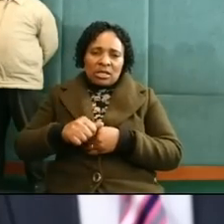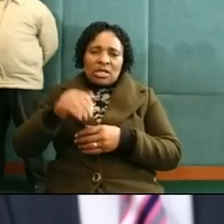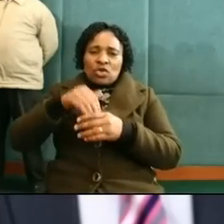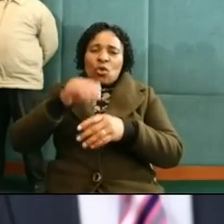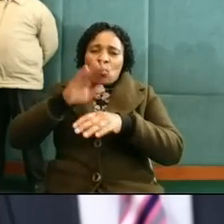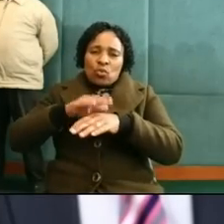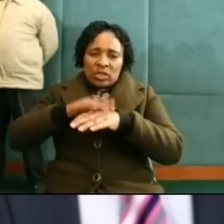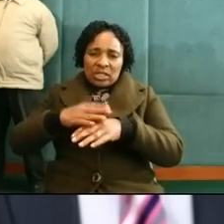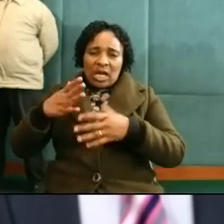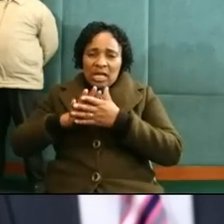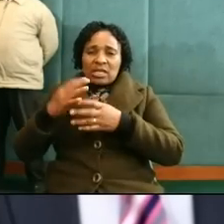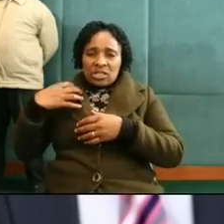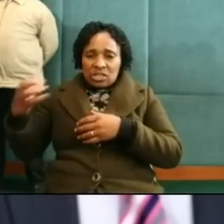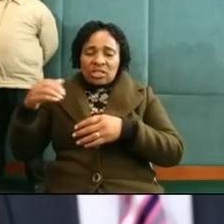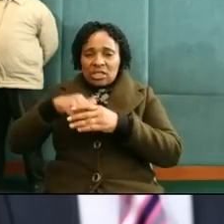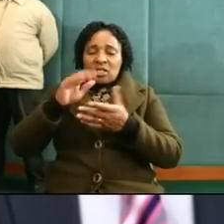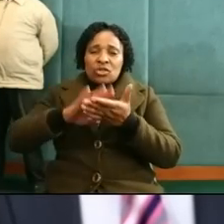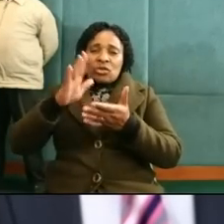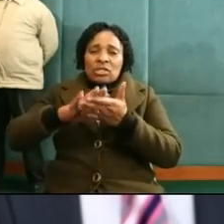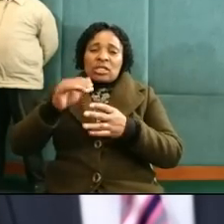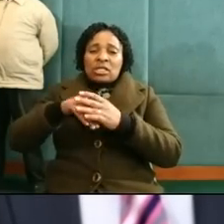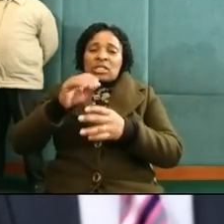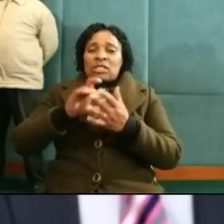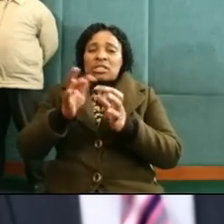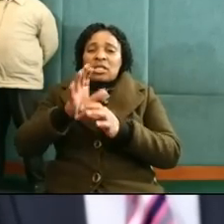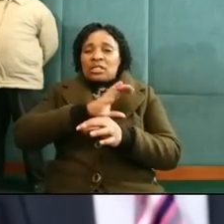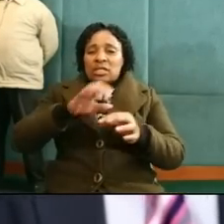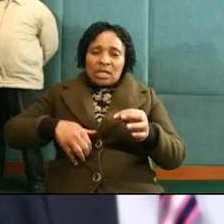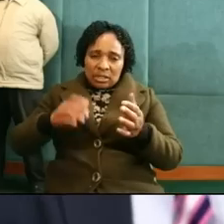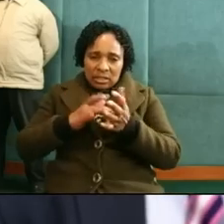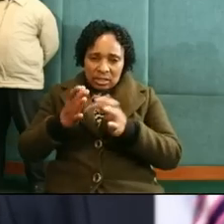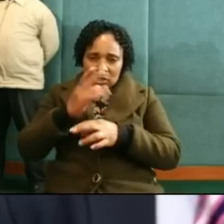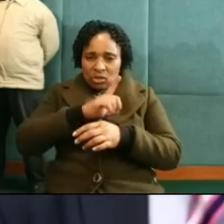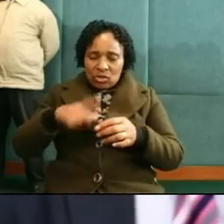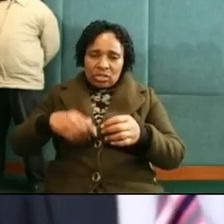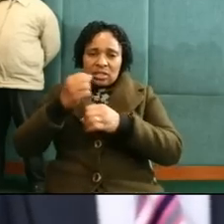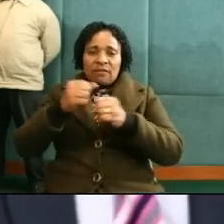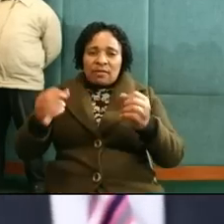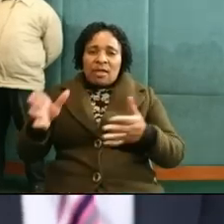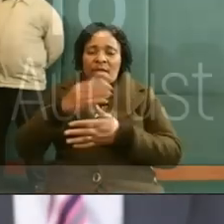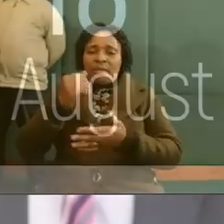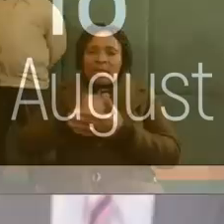your goodness and riches in glory, in Christ Jesus, our Lord and Savior. Amen.